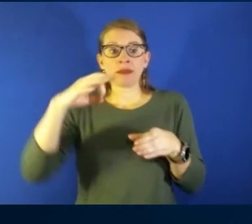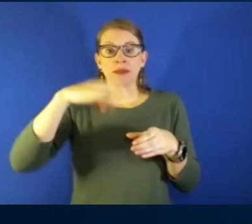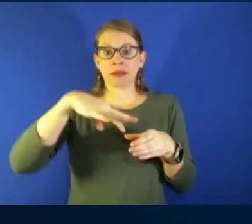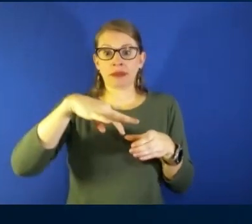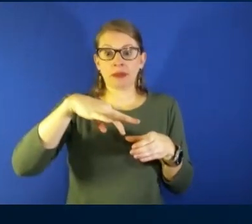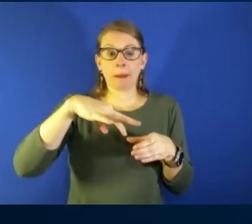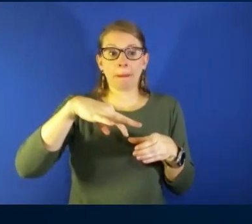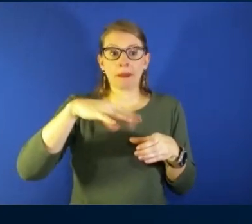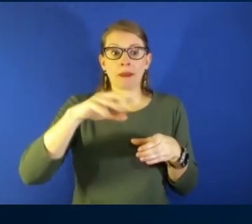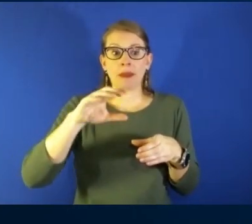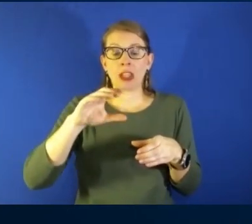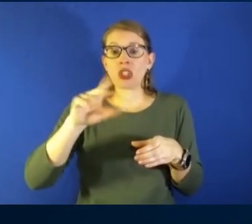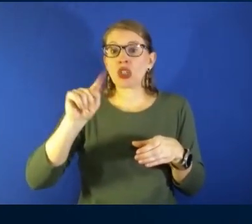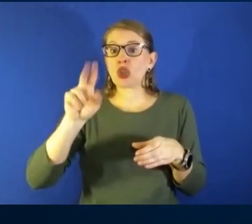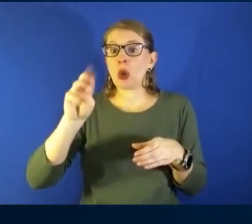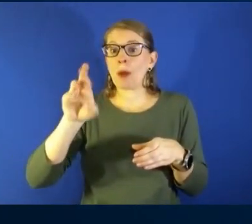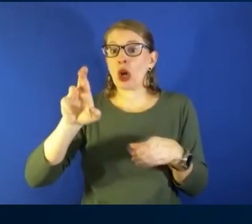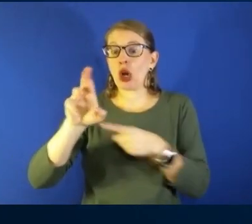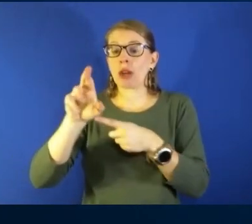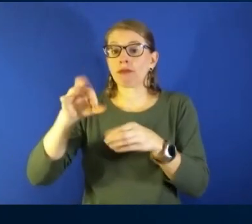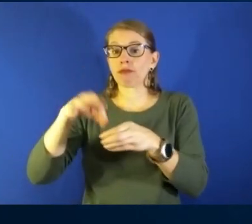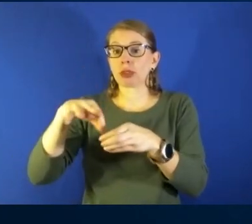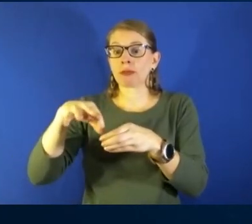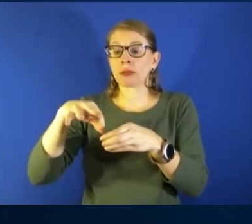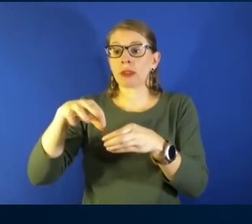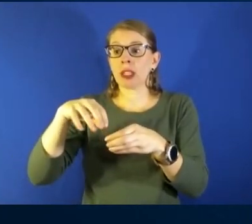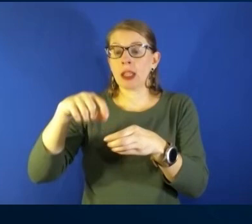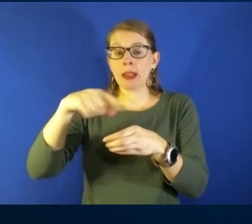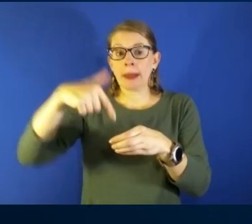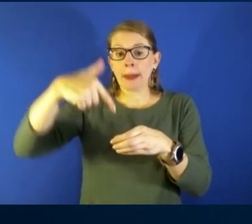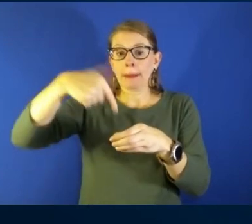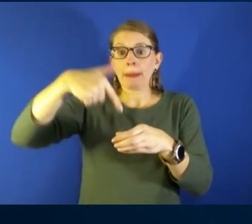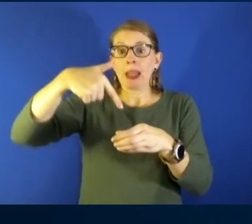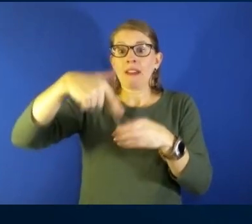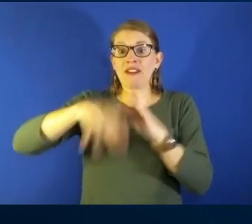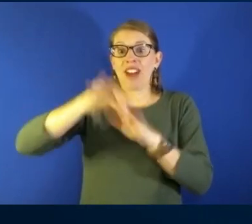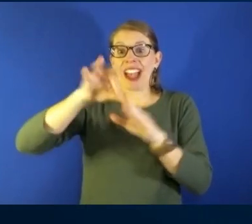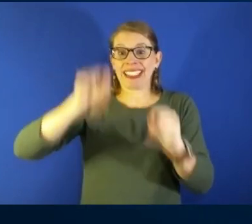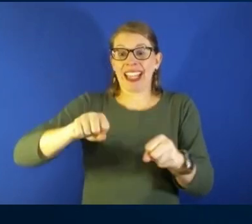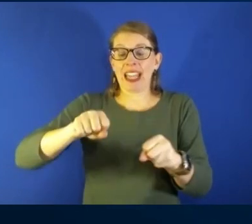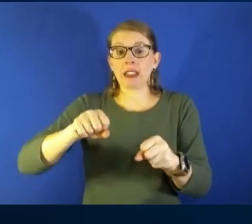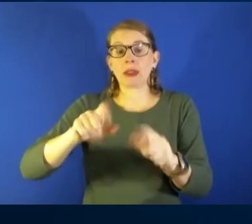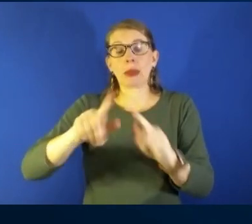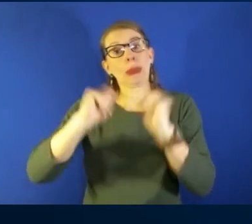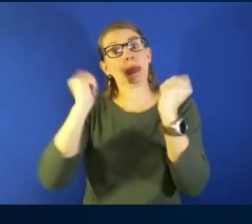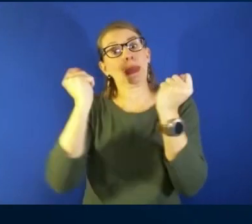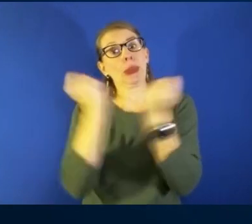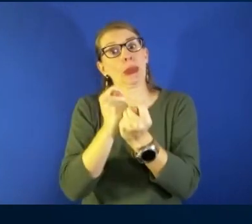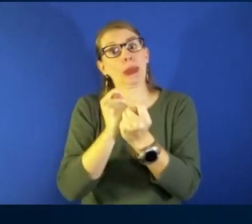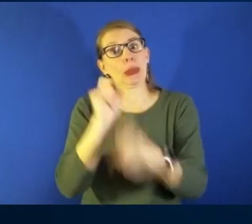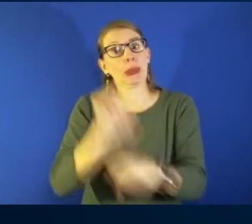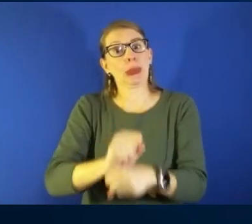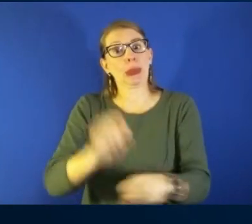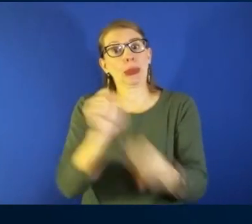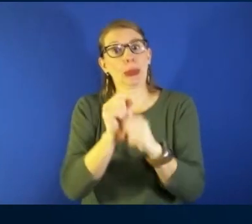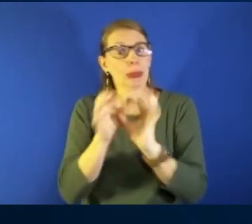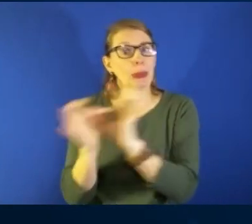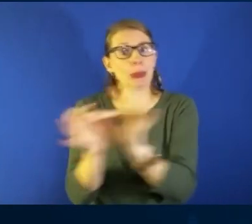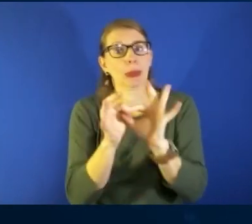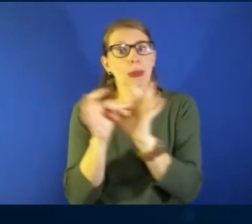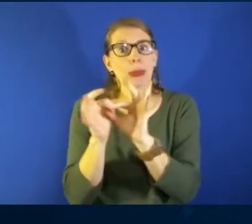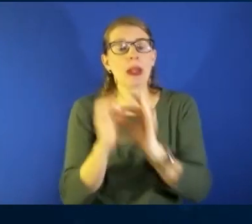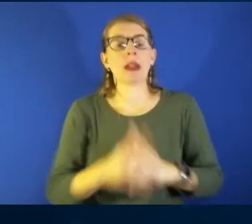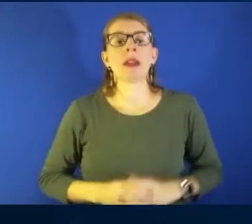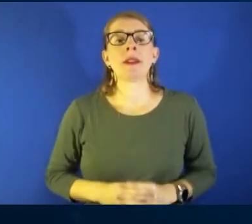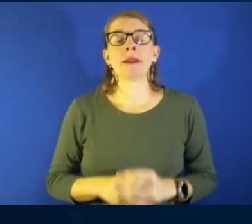the tumor, so that the surgeon can localize it. So it's a huge team effort, and so I'm a